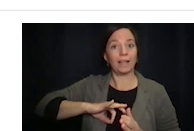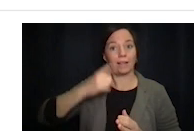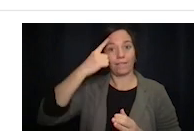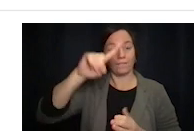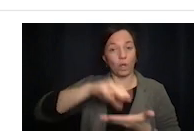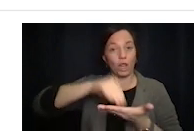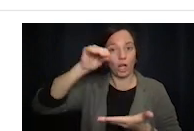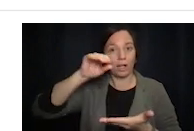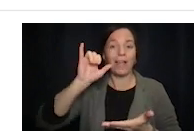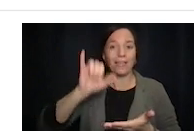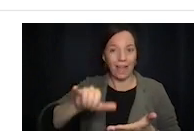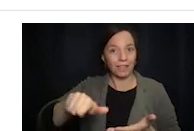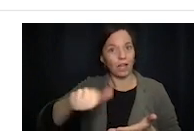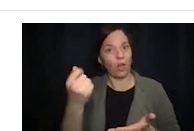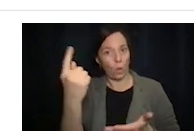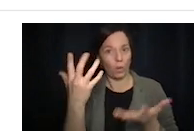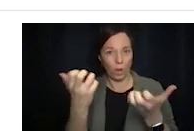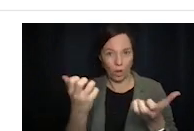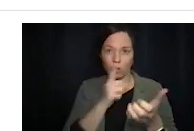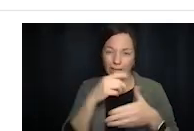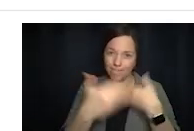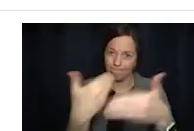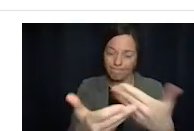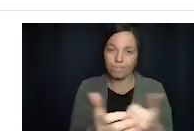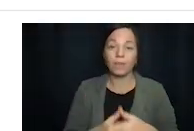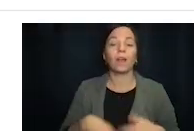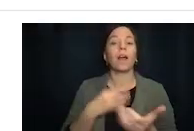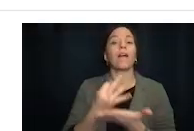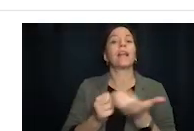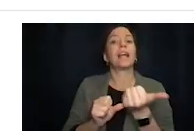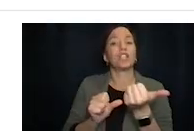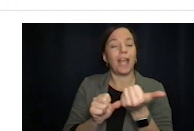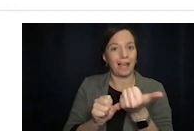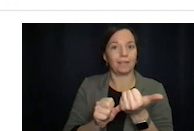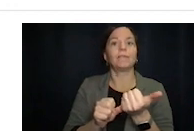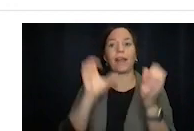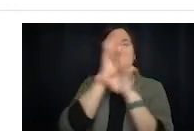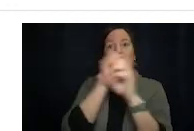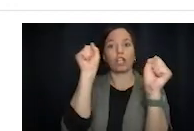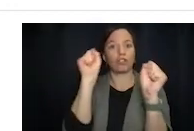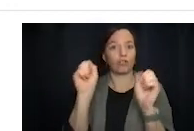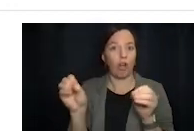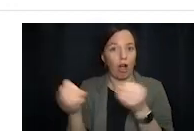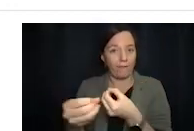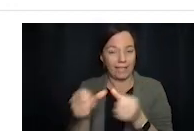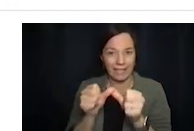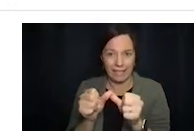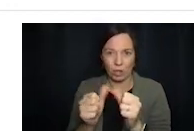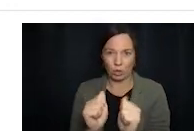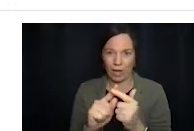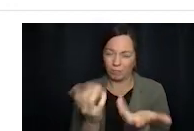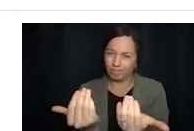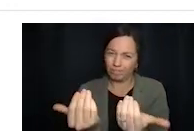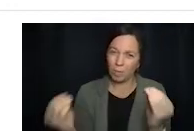essential. That's another initiative we're moving forward. Financial aid, the Chancellor's Office continues to push and to advocate for greater financial